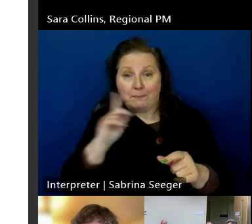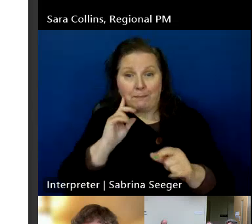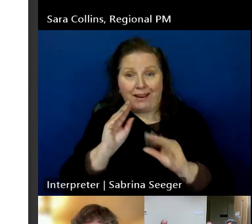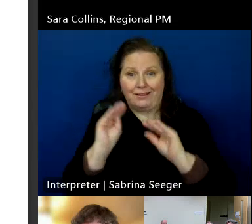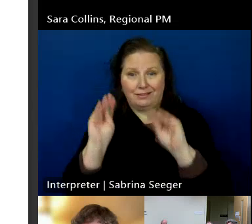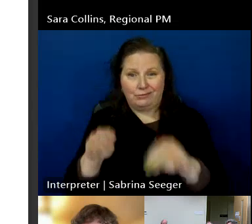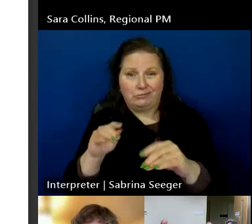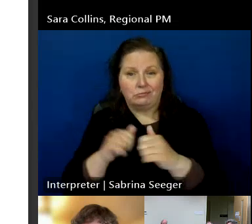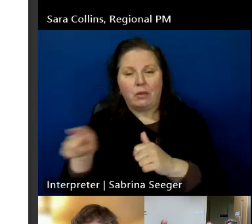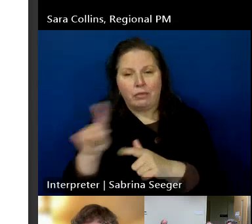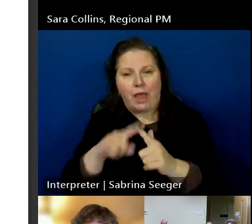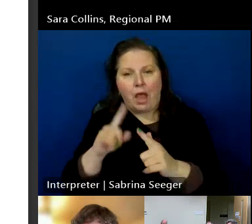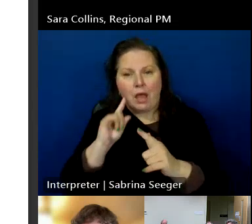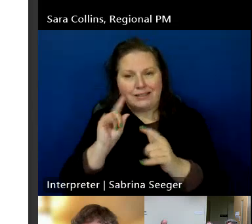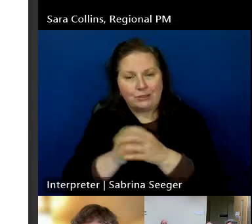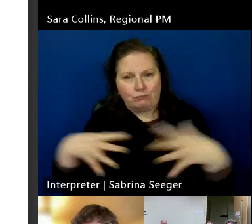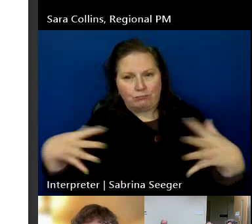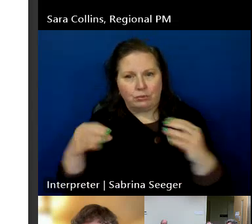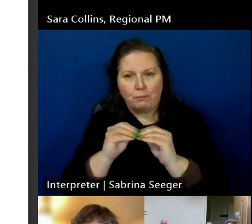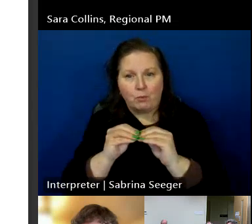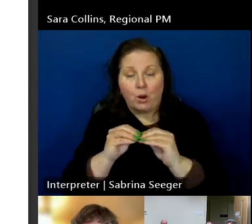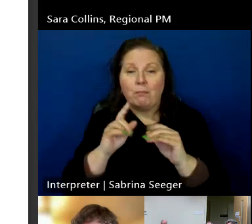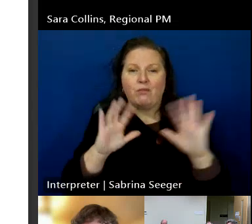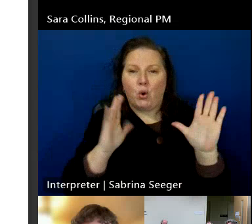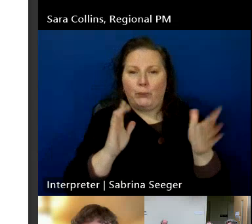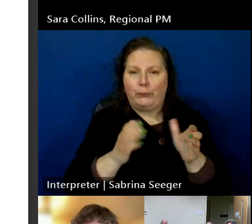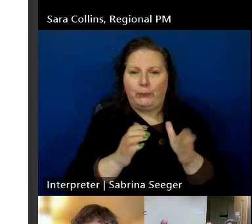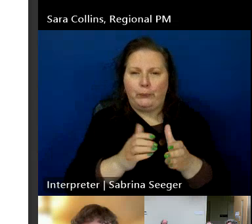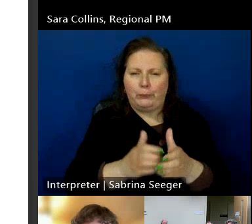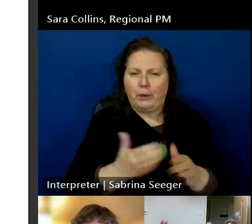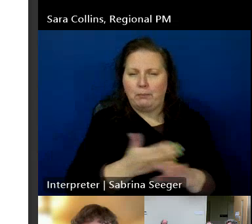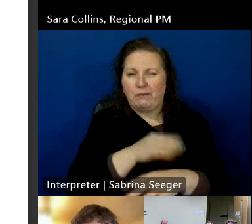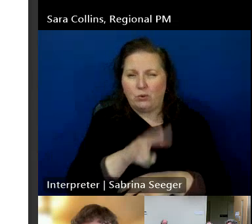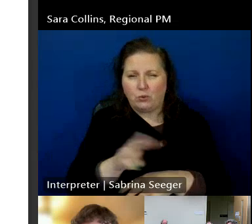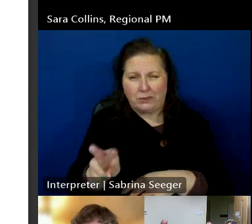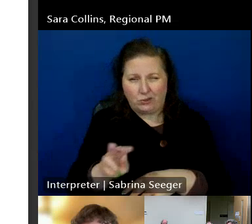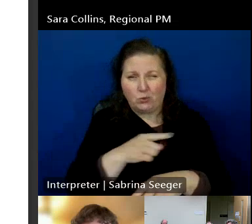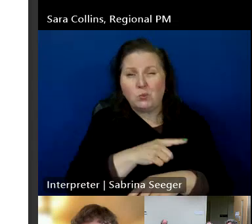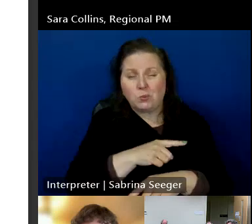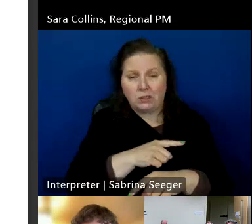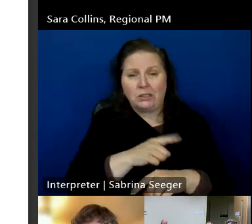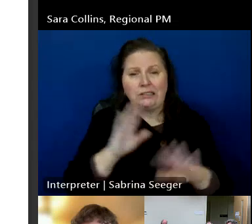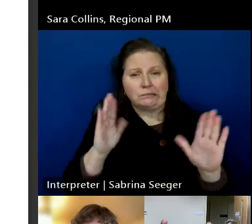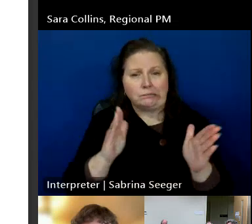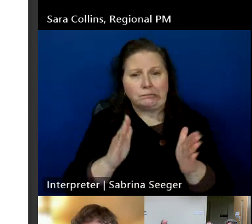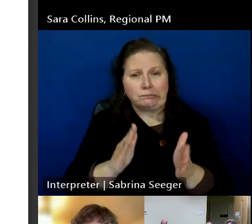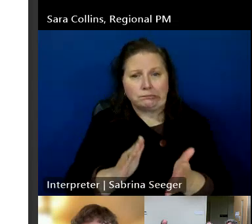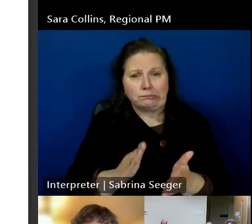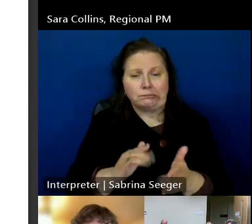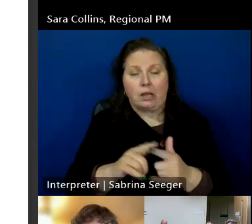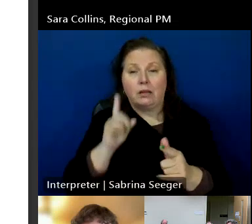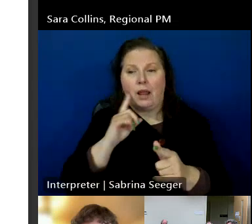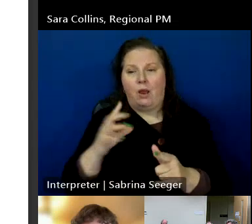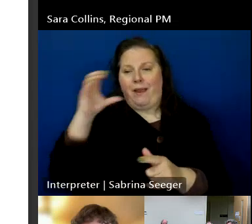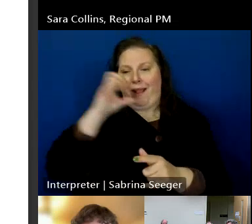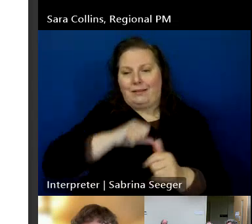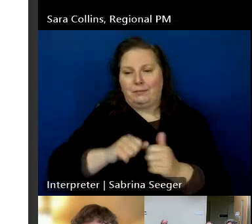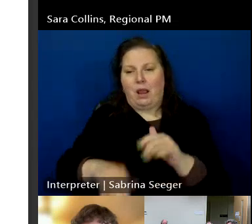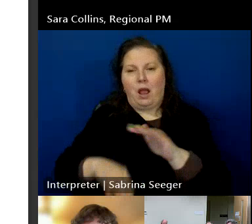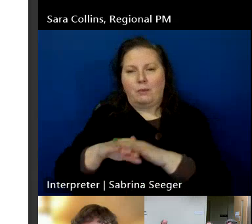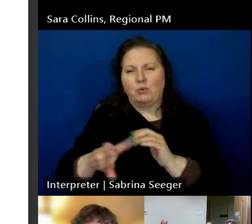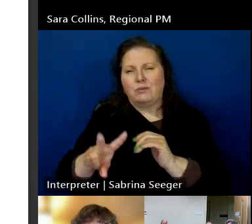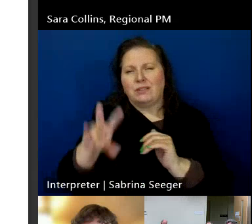The sector had been shrinking prior to 2022. And if we've got an estimated up to $700